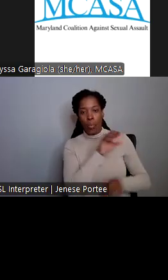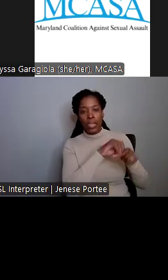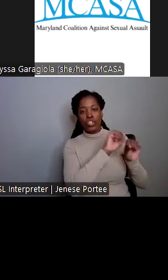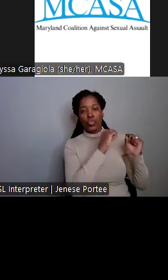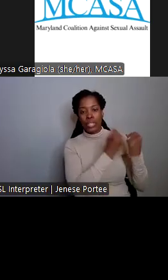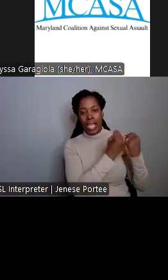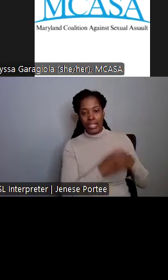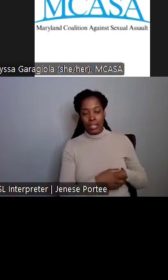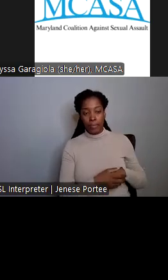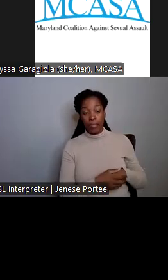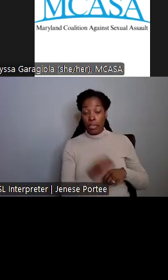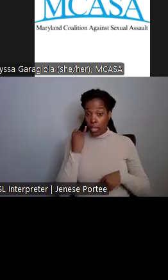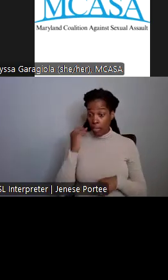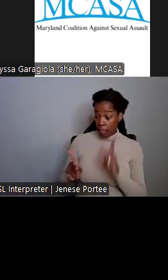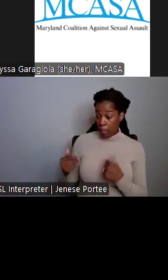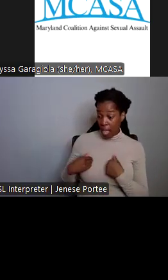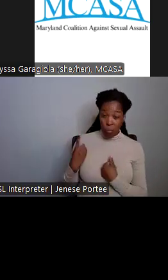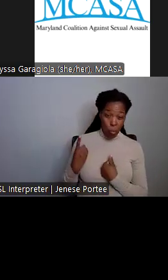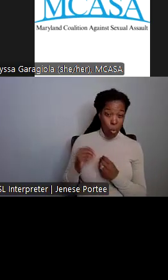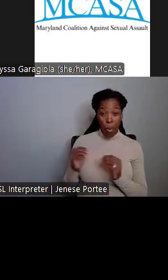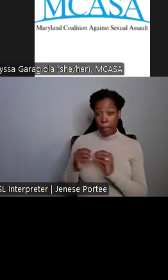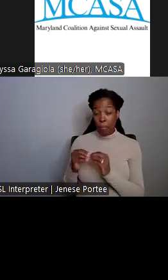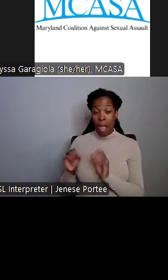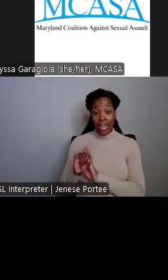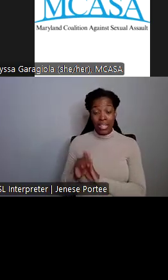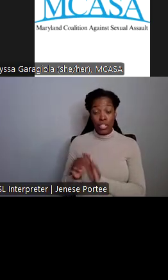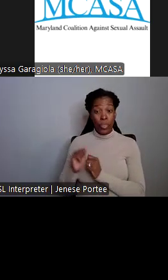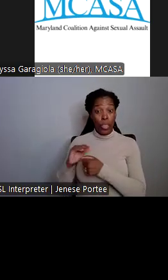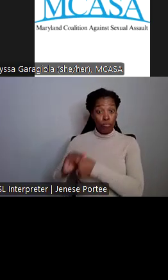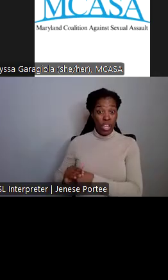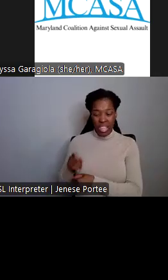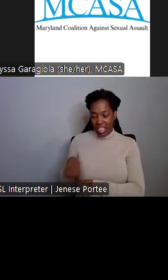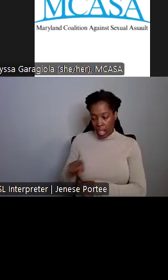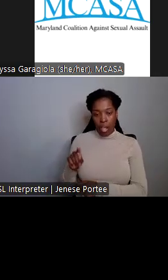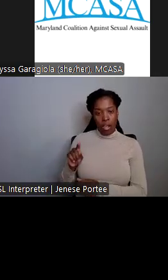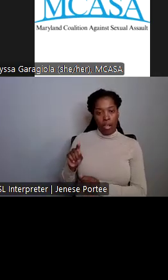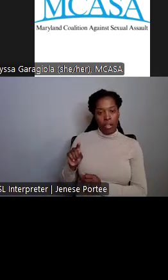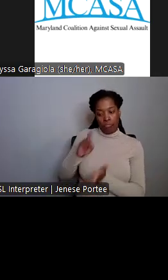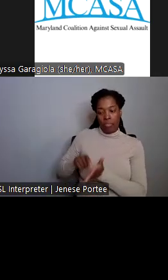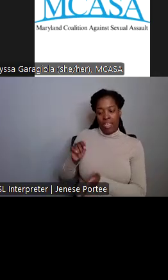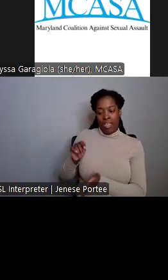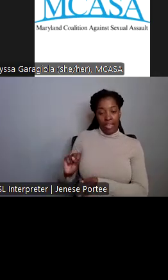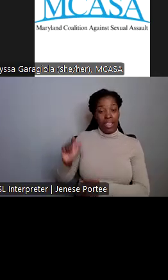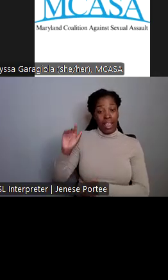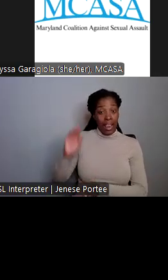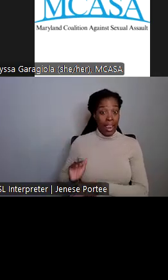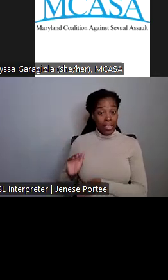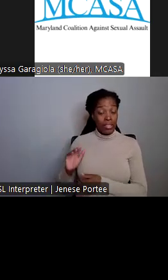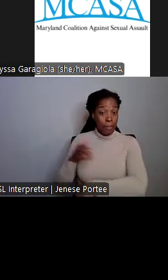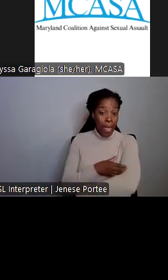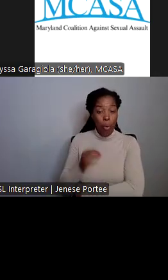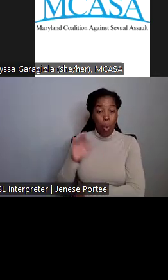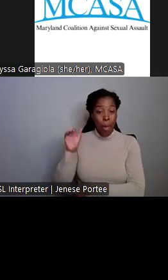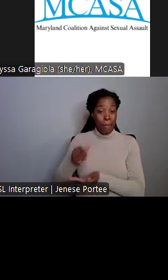are oppressed are rendered with less power or powerless. This is how hierarchies work. One group